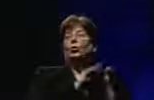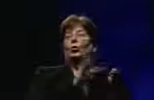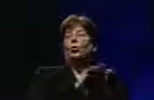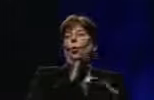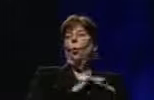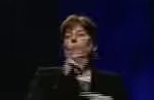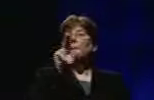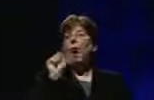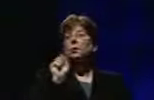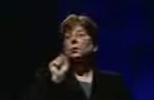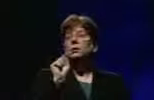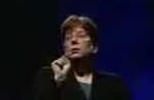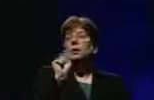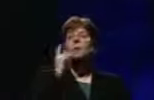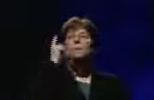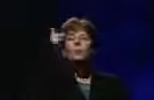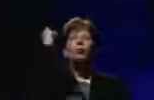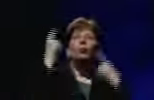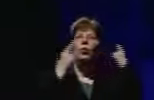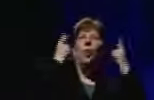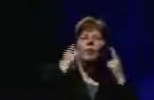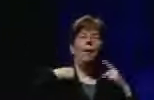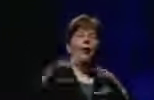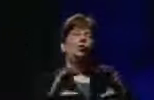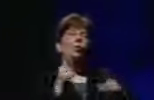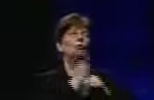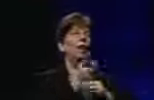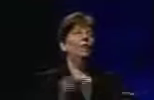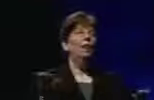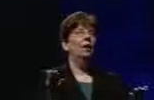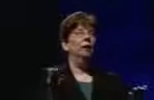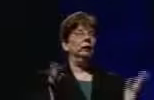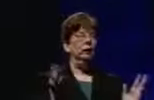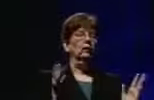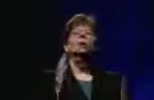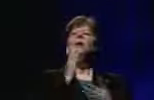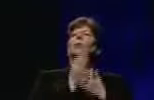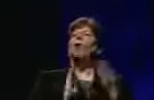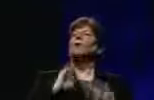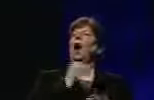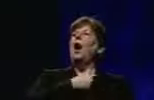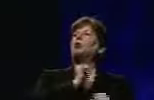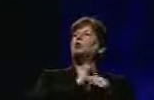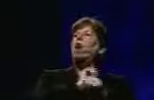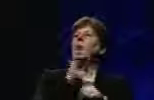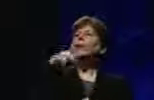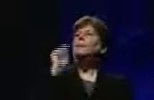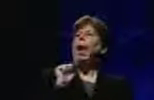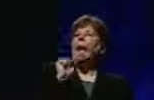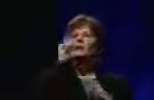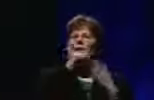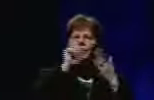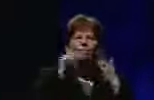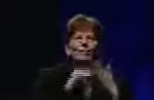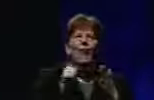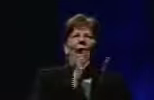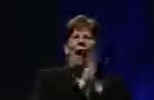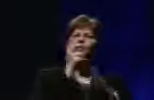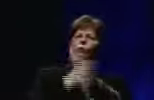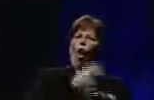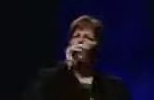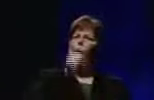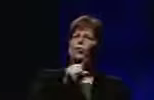whether or not they were doing the right thing and what that meant. It's part of our job at EPA to ask the hard questions, knowing in advance